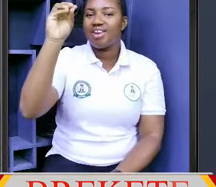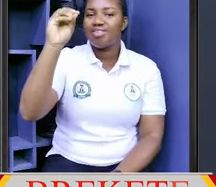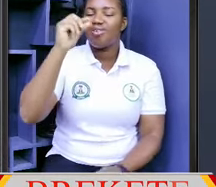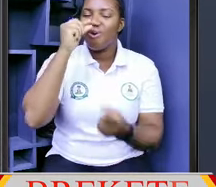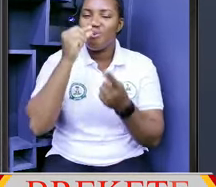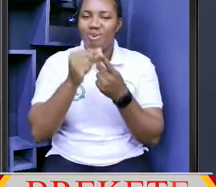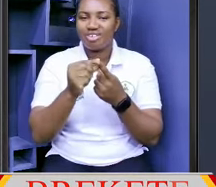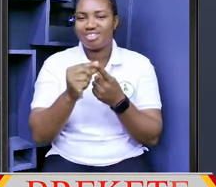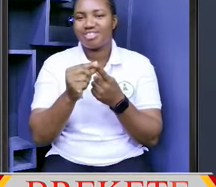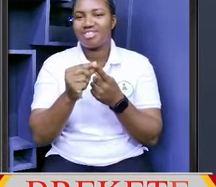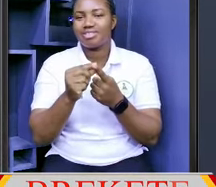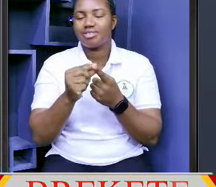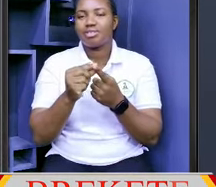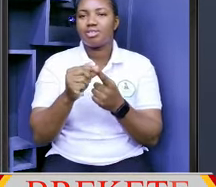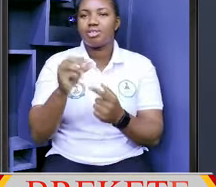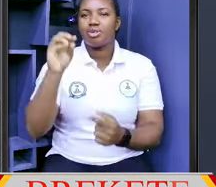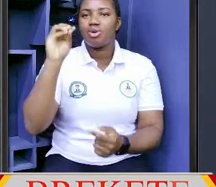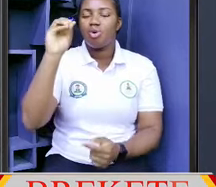Ozalova.